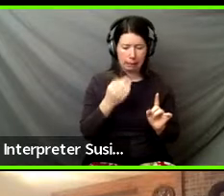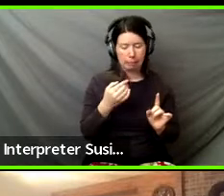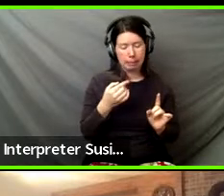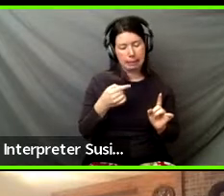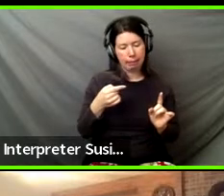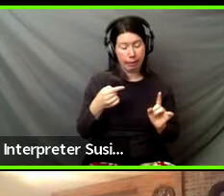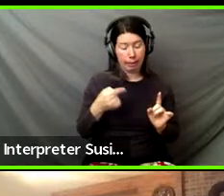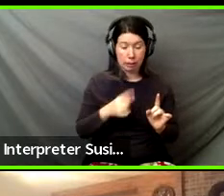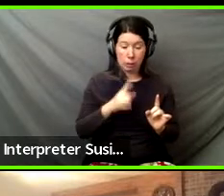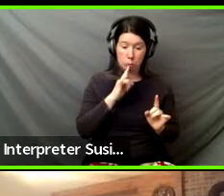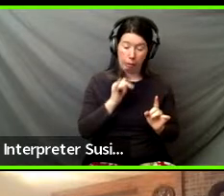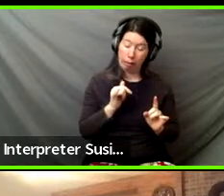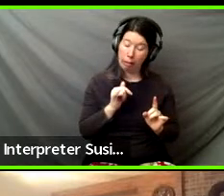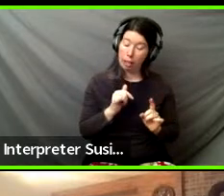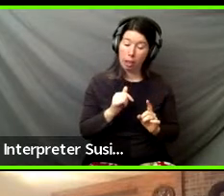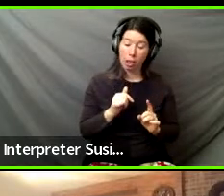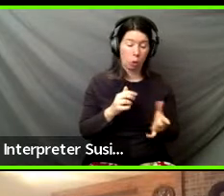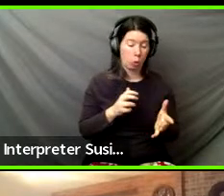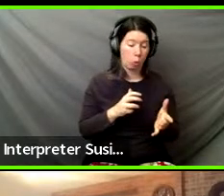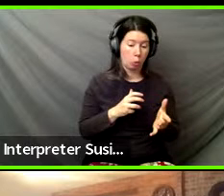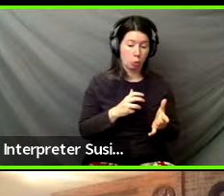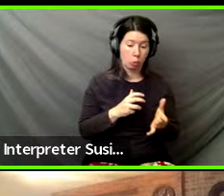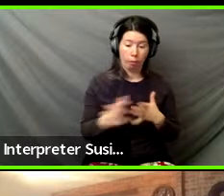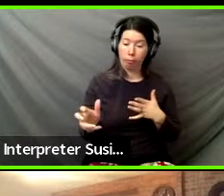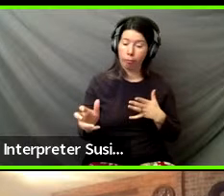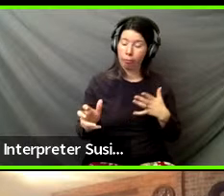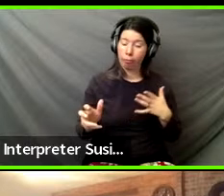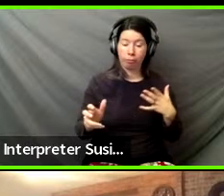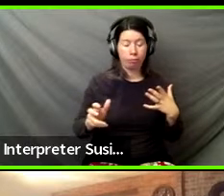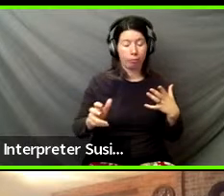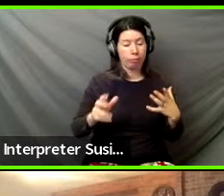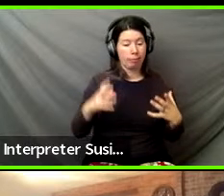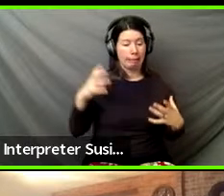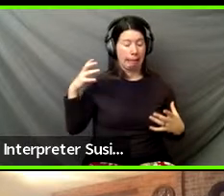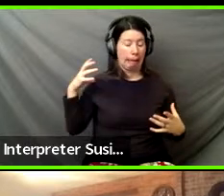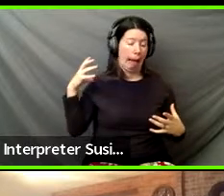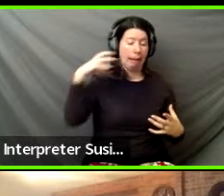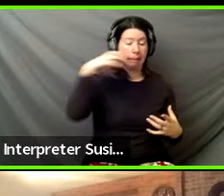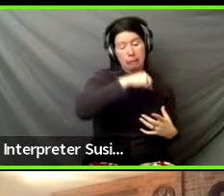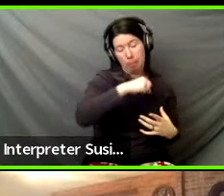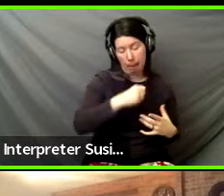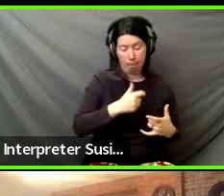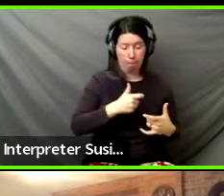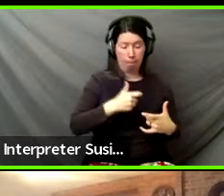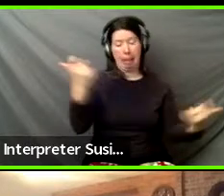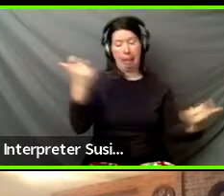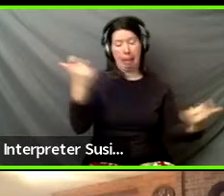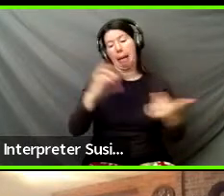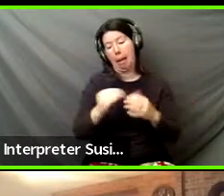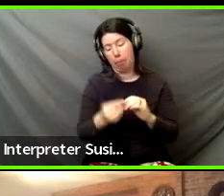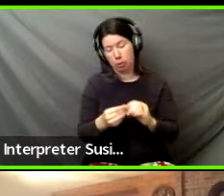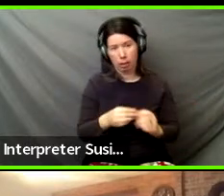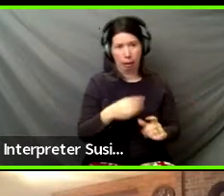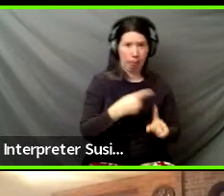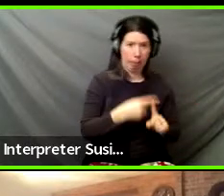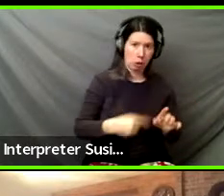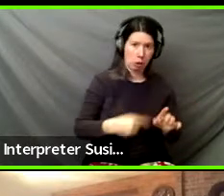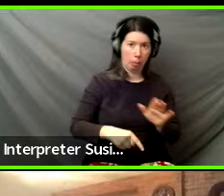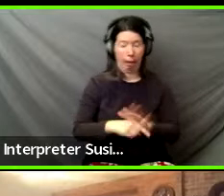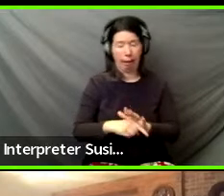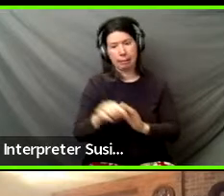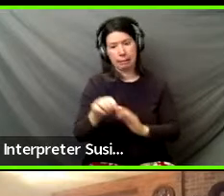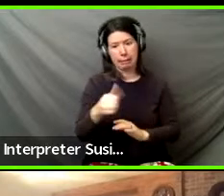magnitude numbers, right? They're round numbers. They're like plus or minus, it seems like at best